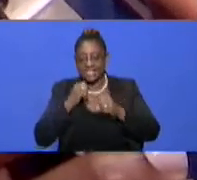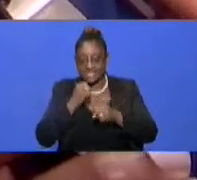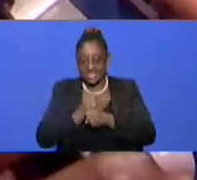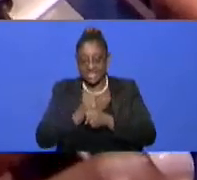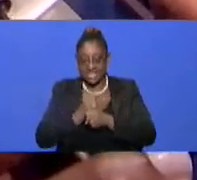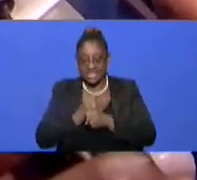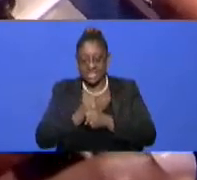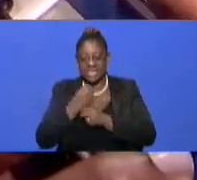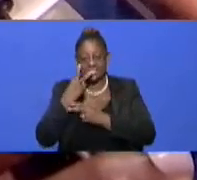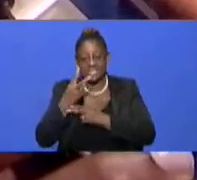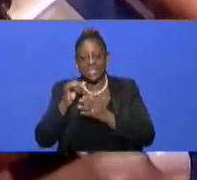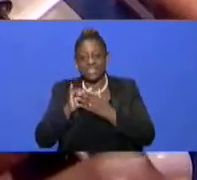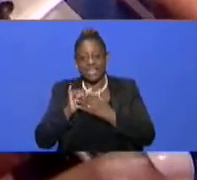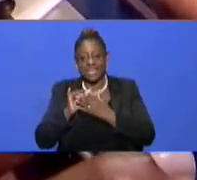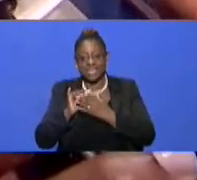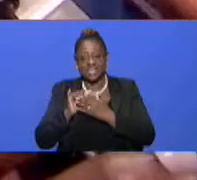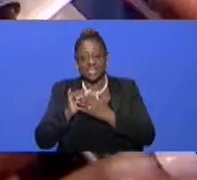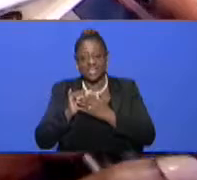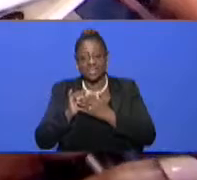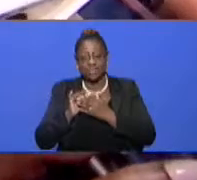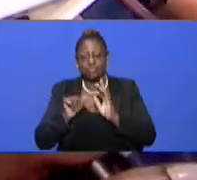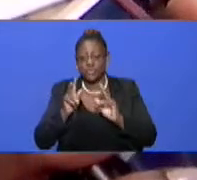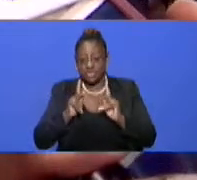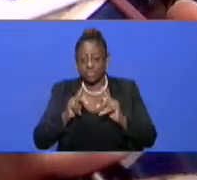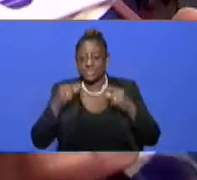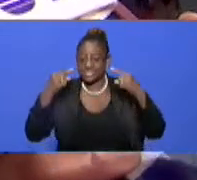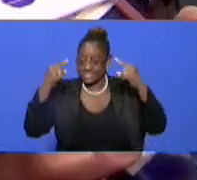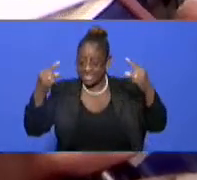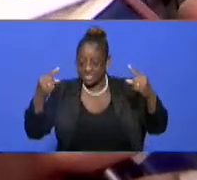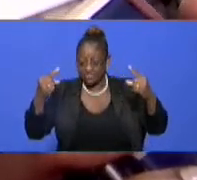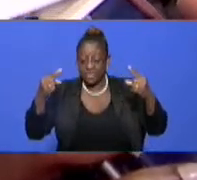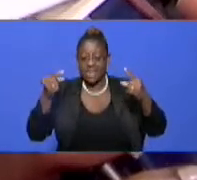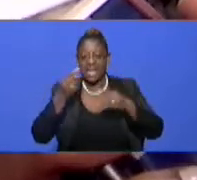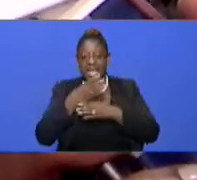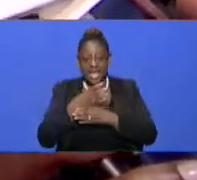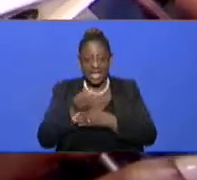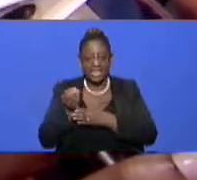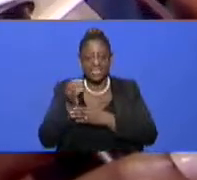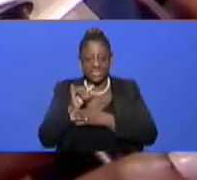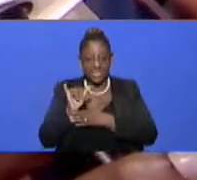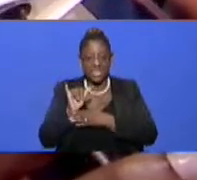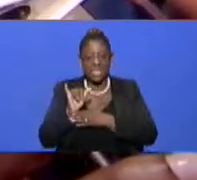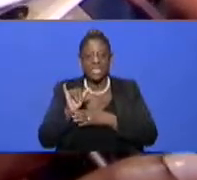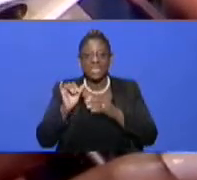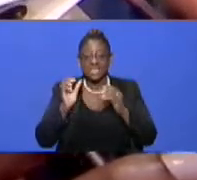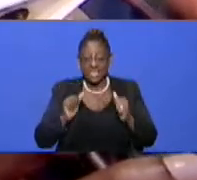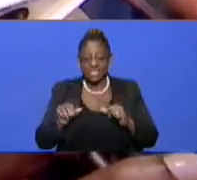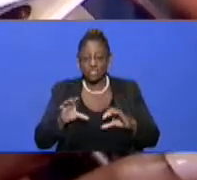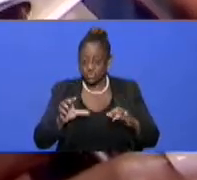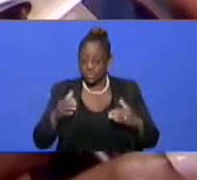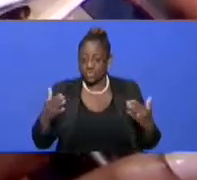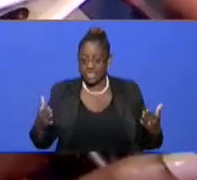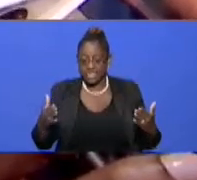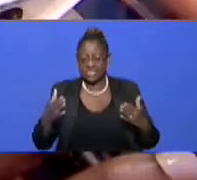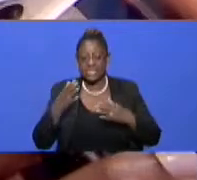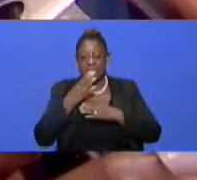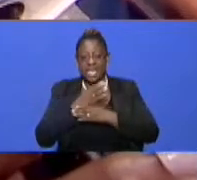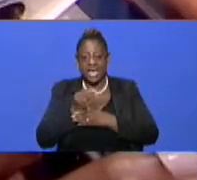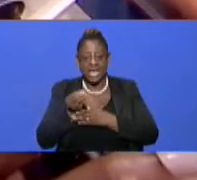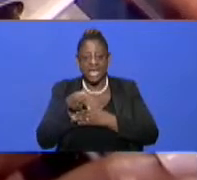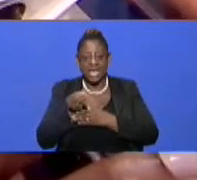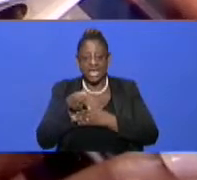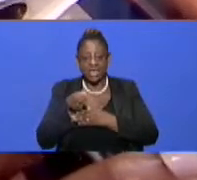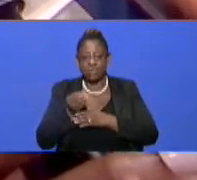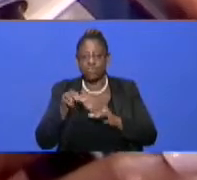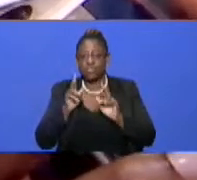indeed capable and competent. We see that they all were successful in assimilating after their 52-week program. The organizations and departments